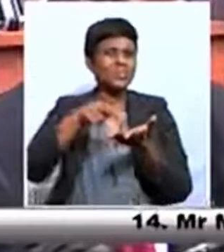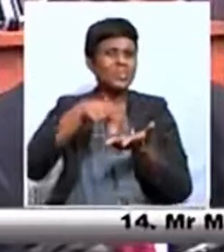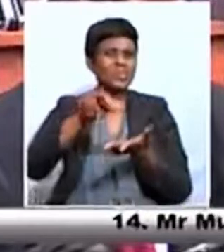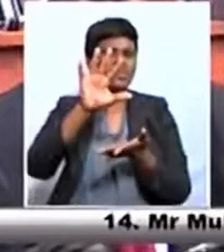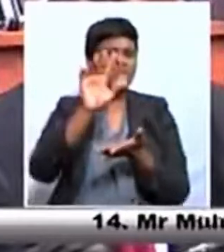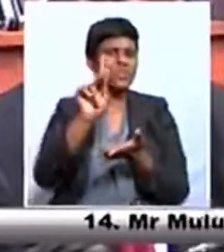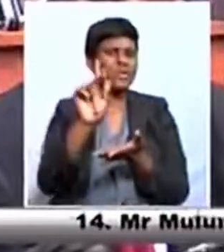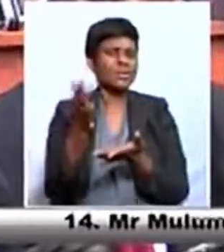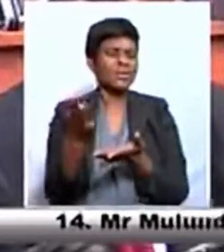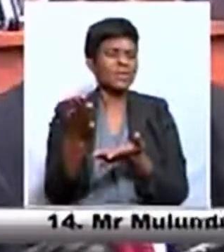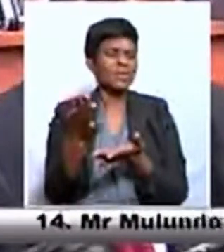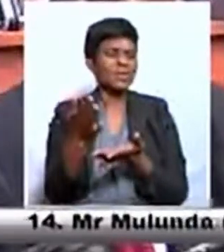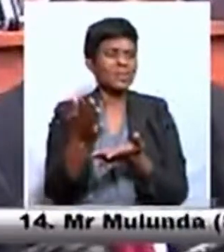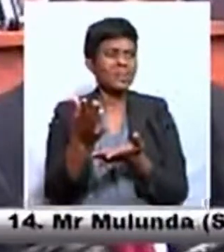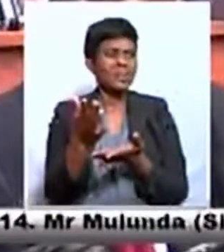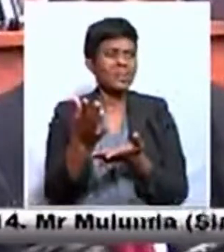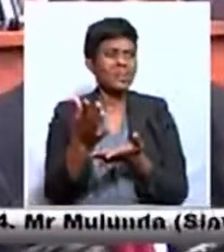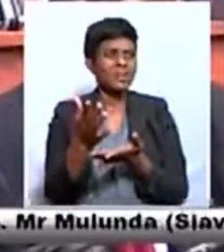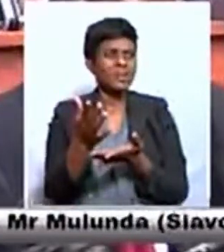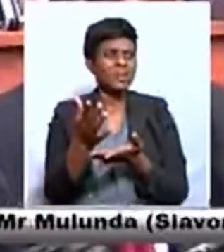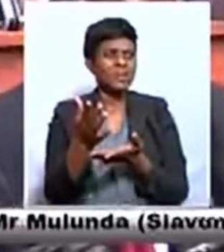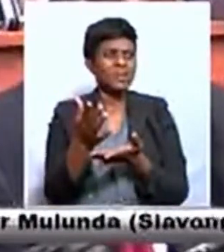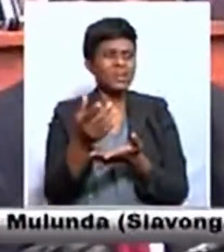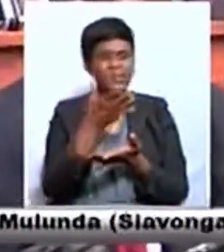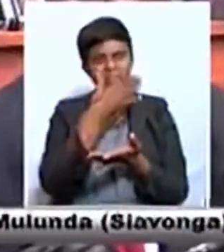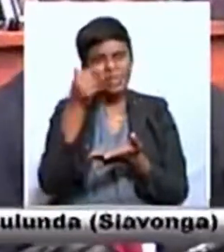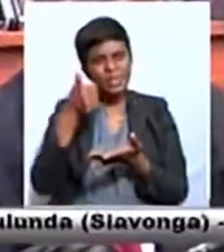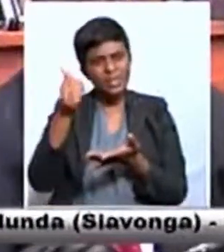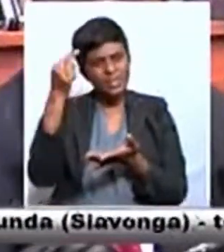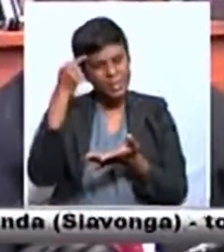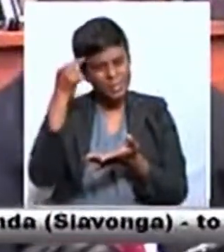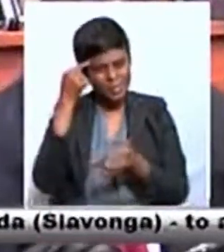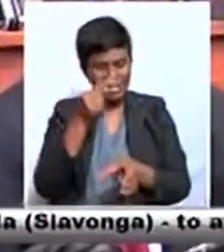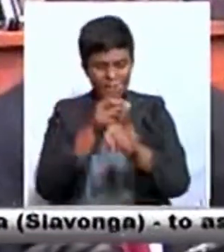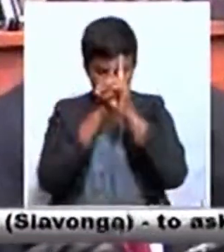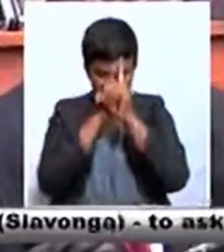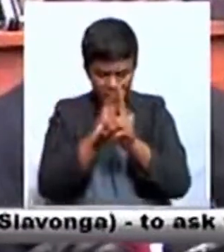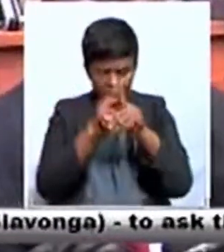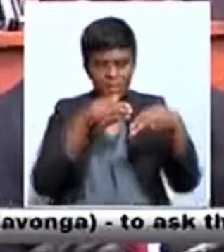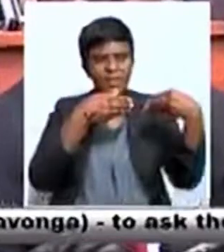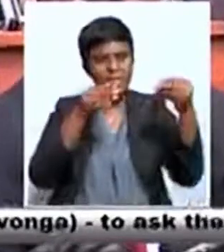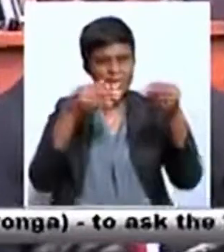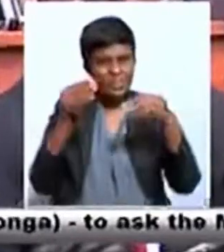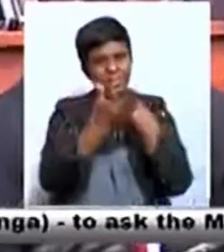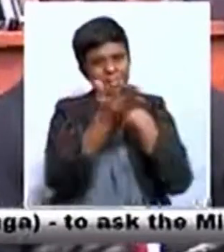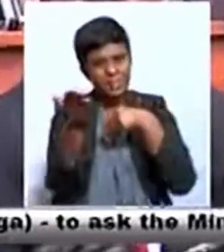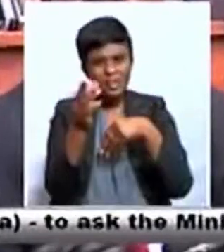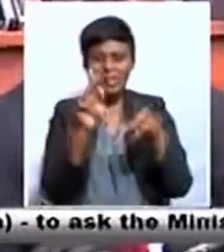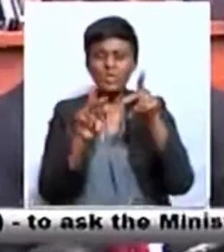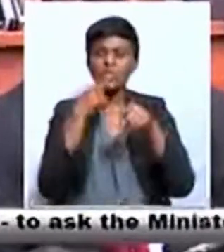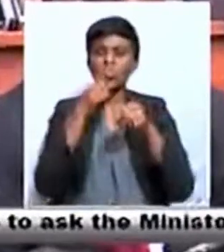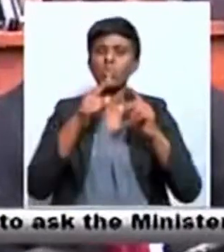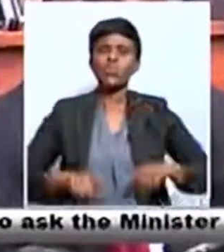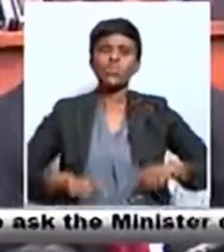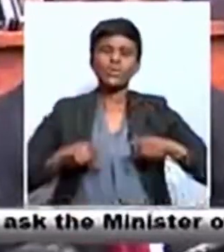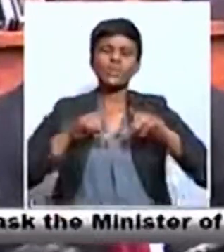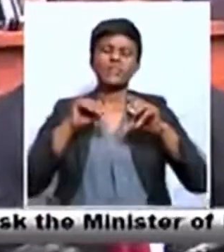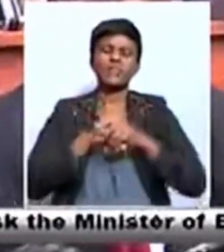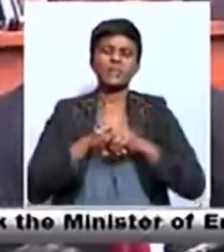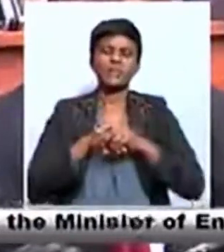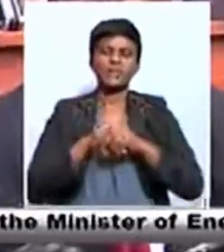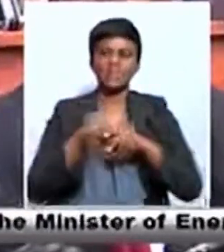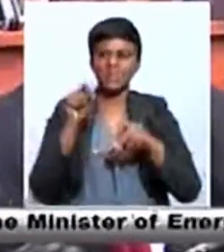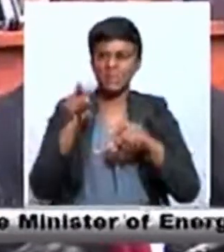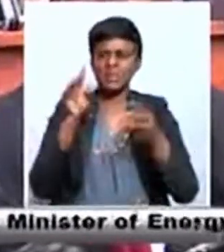Can't the government really make a decision to sell these to the sitting tenants? Because basically it's